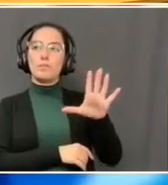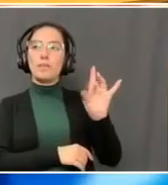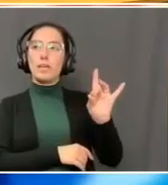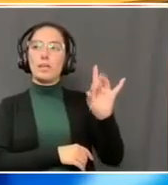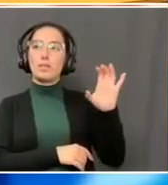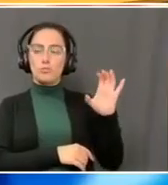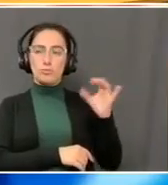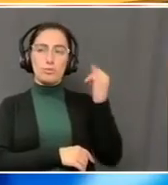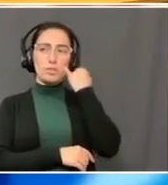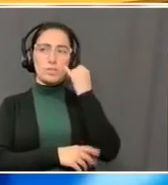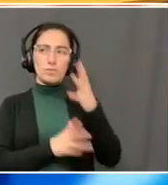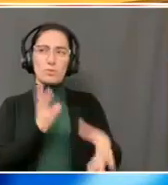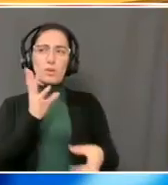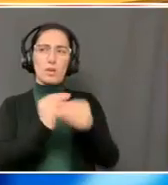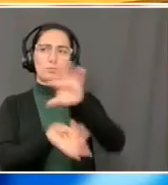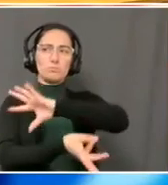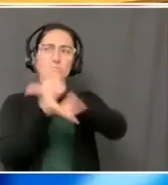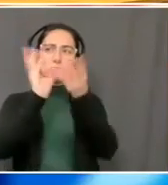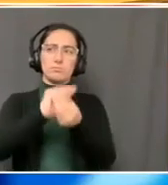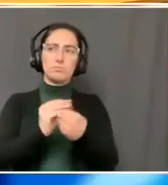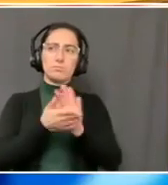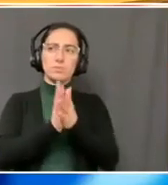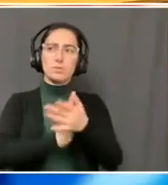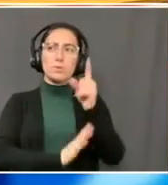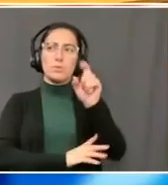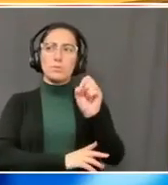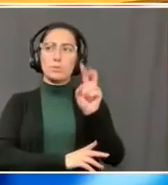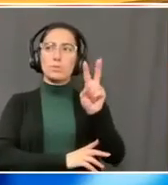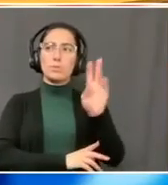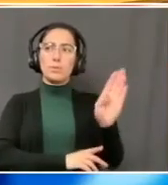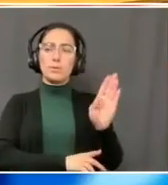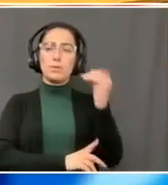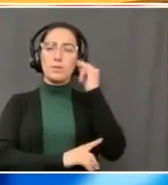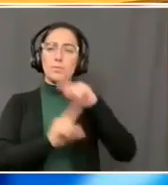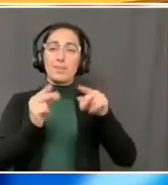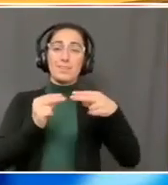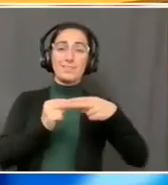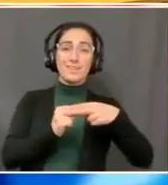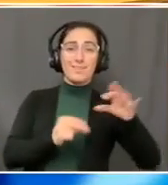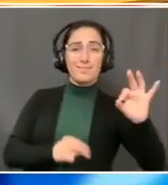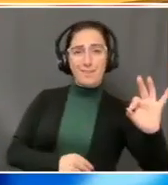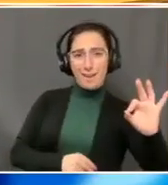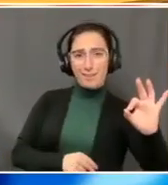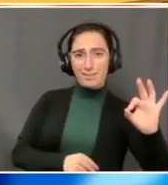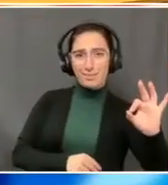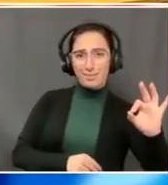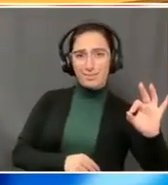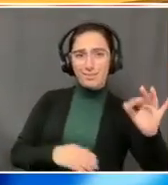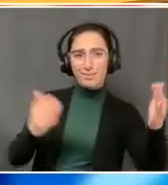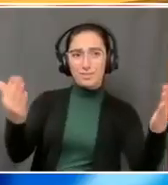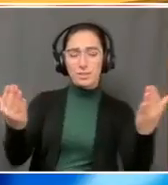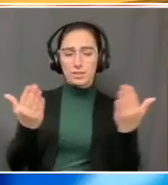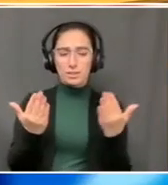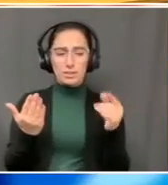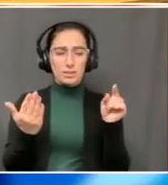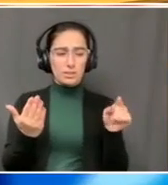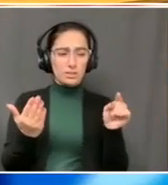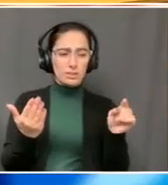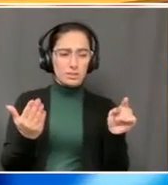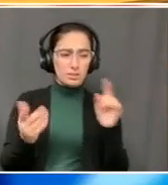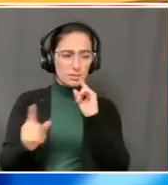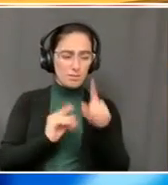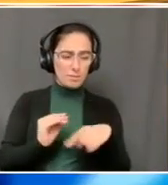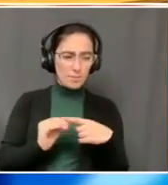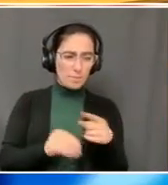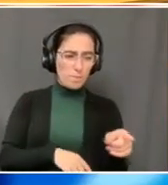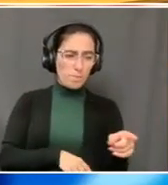that final column on the right, but then on slide 9, which is I know longer, like more object codes, we're talking about